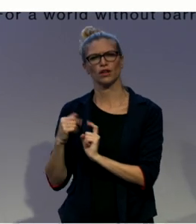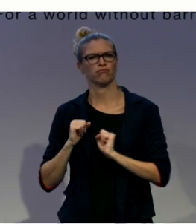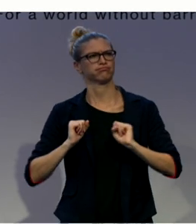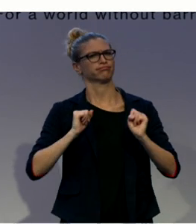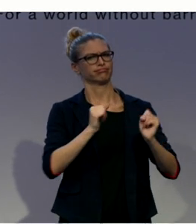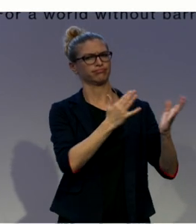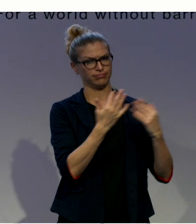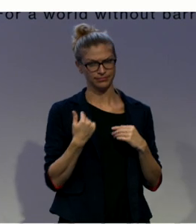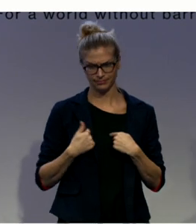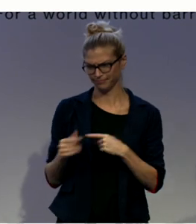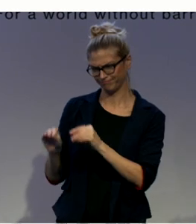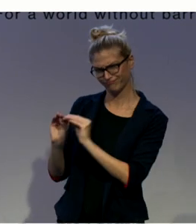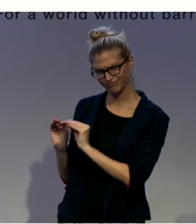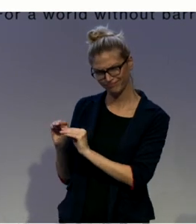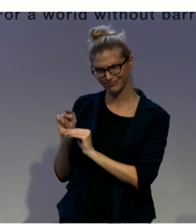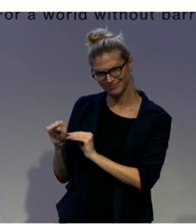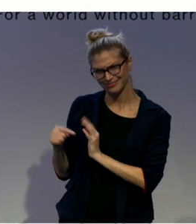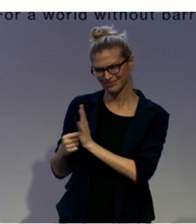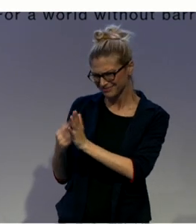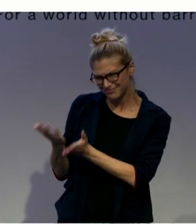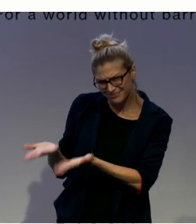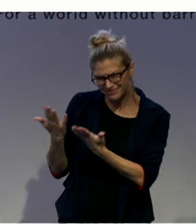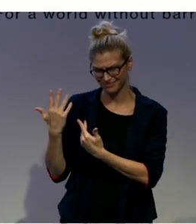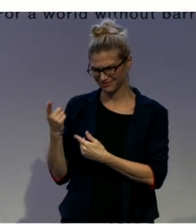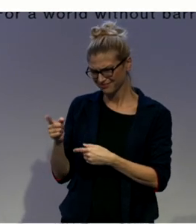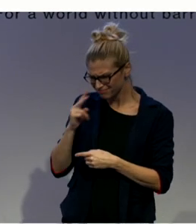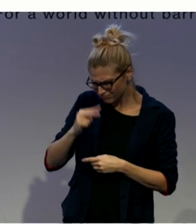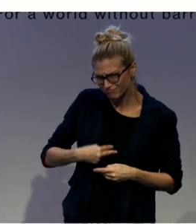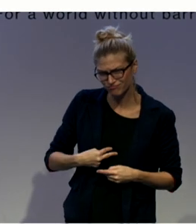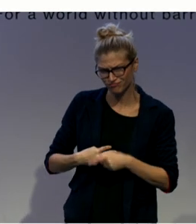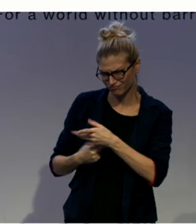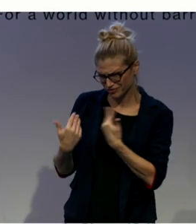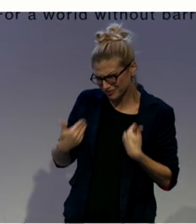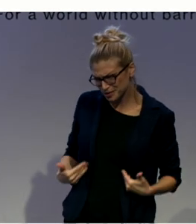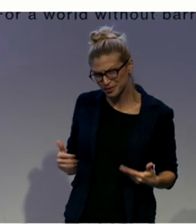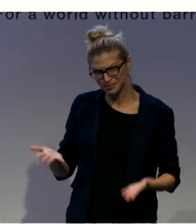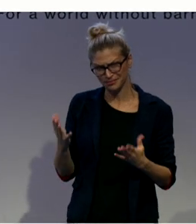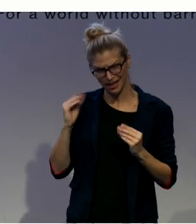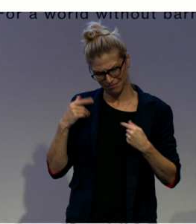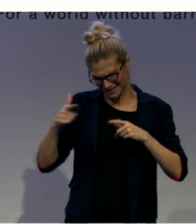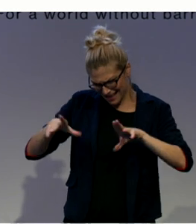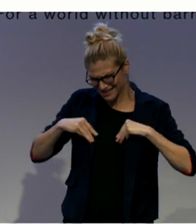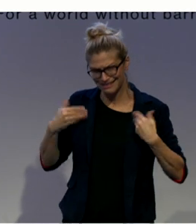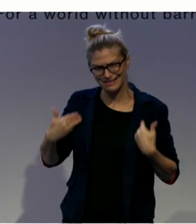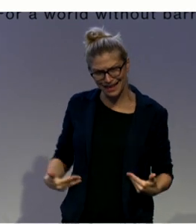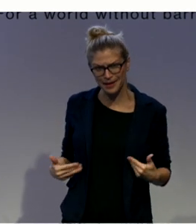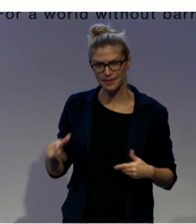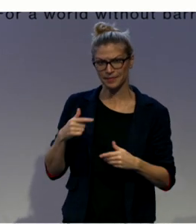to love himself again. So now we work together to advocate and